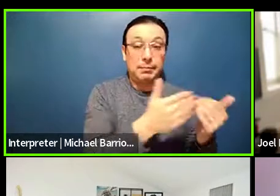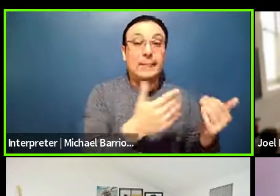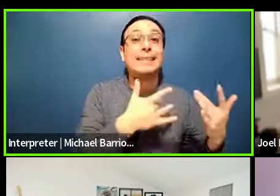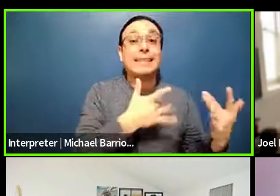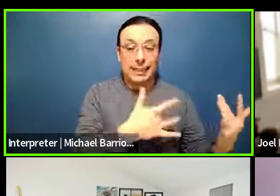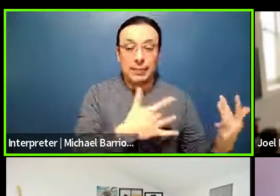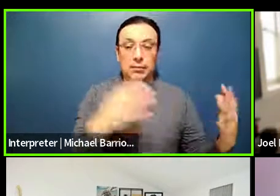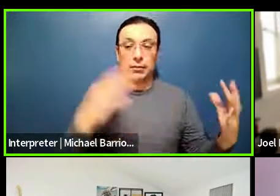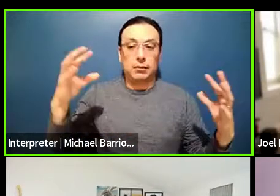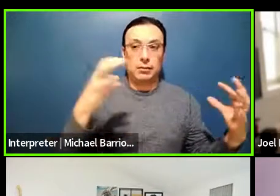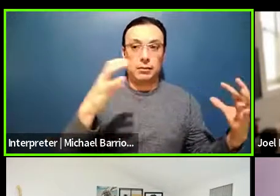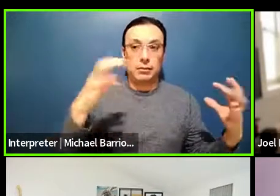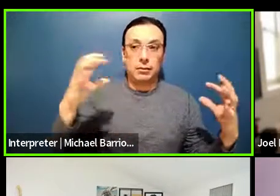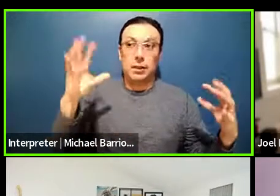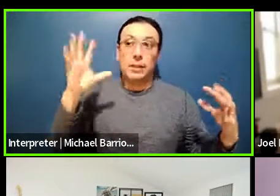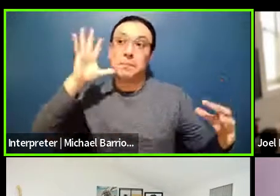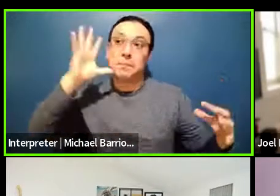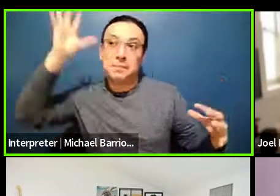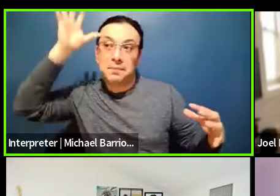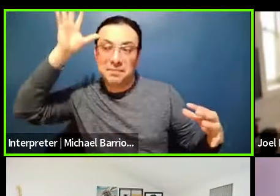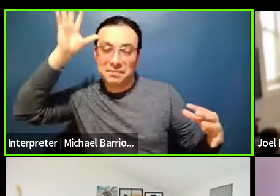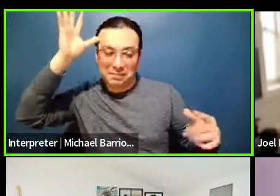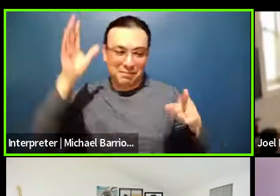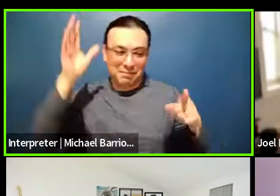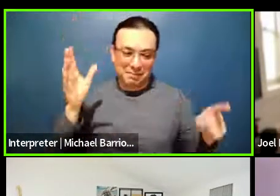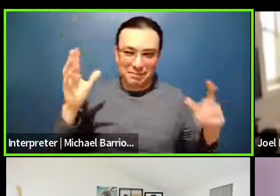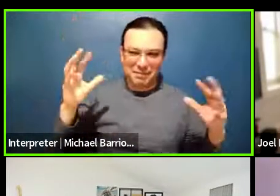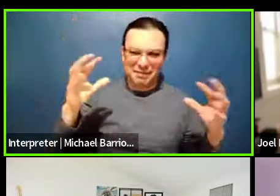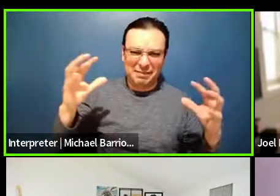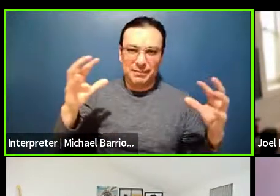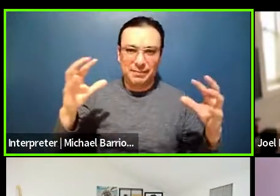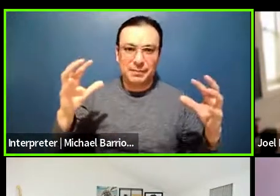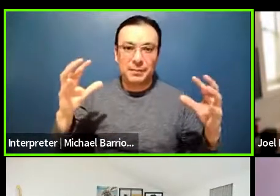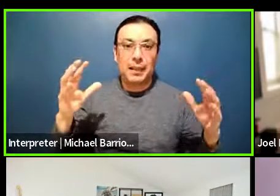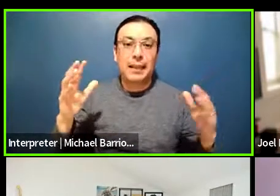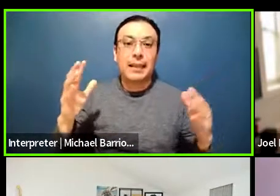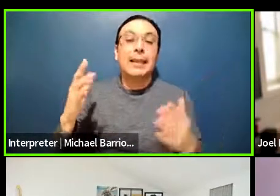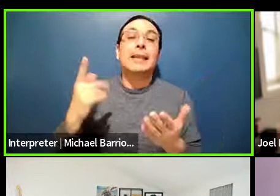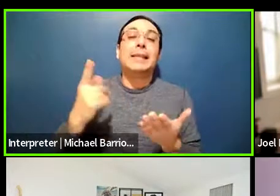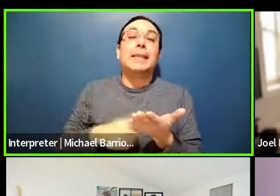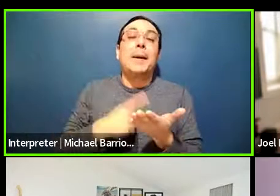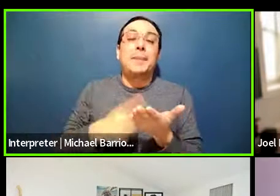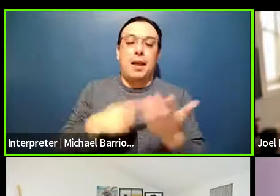there's two, they're often put at kind of opposing views.